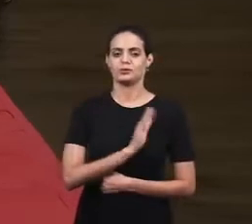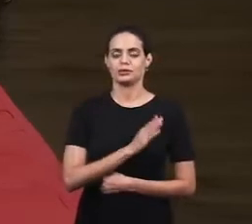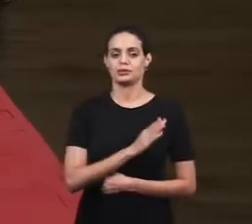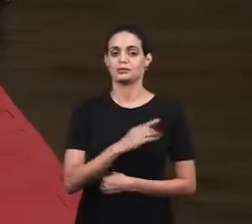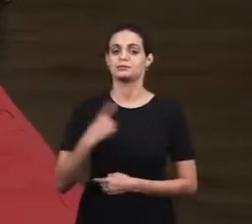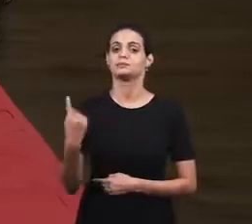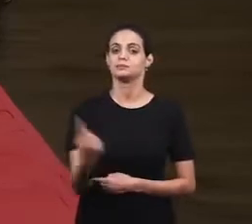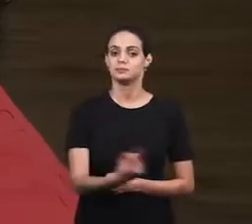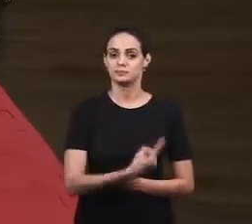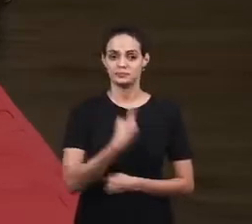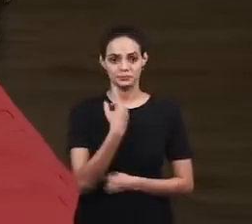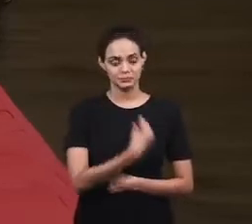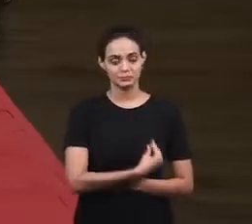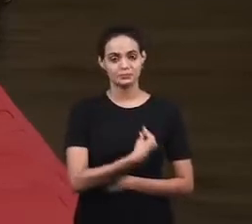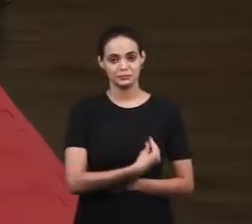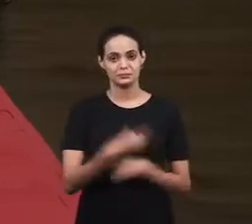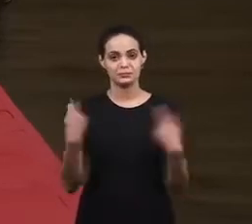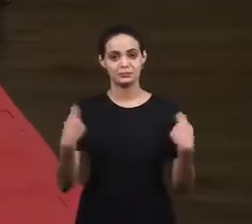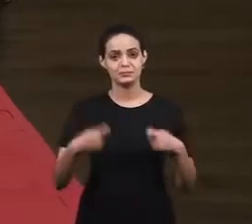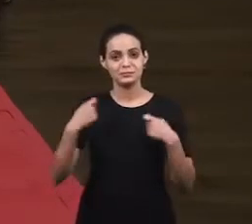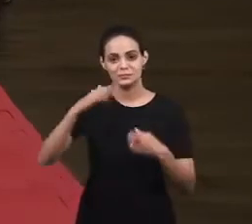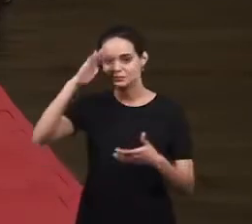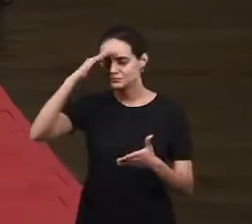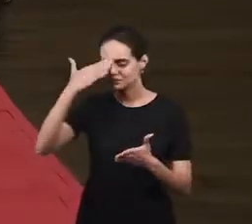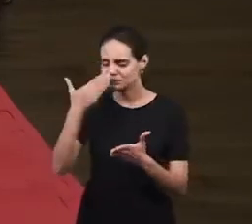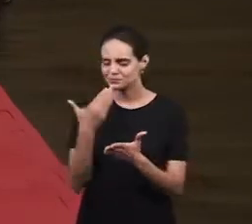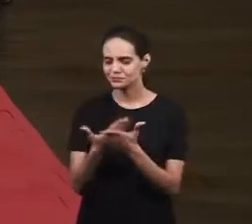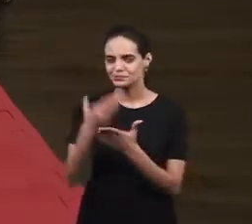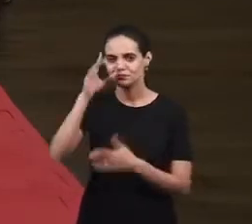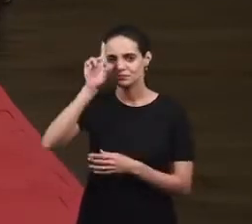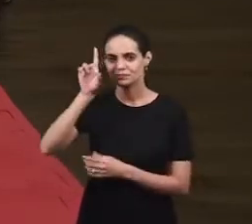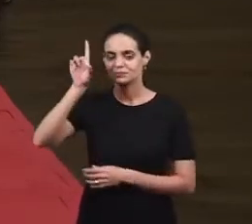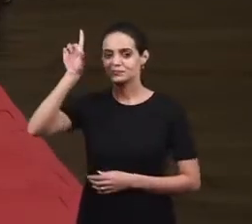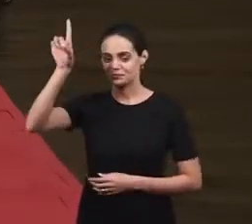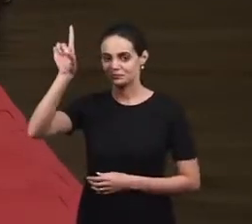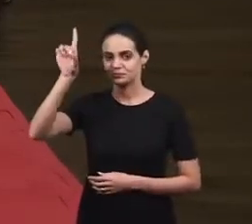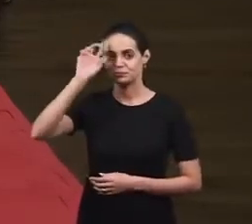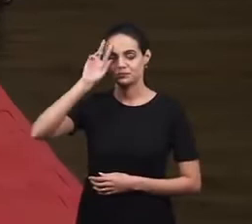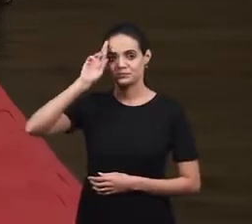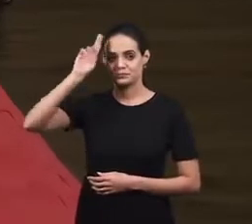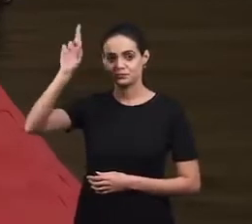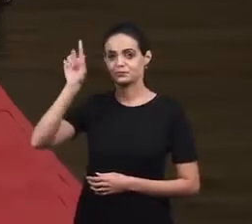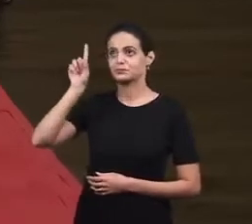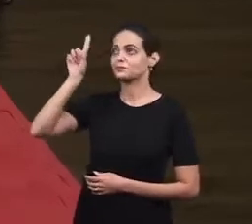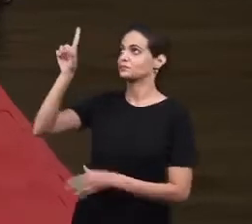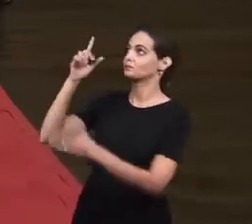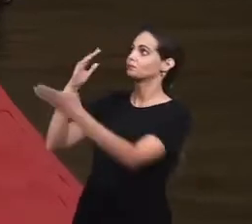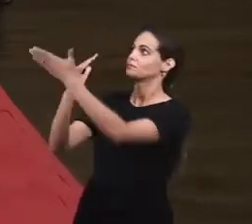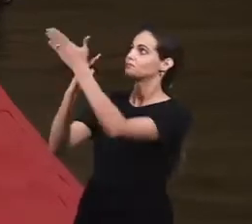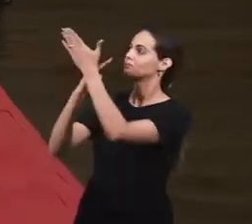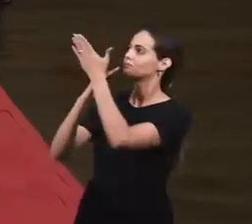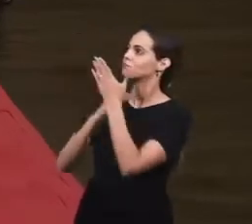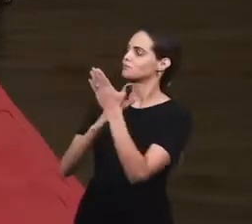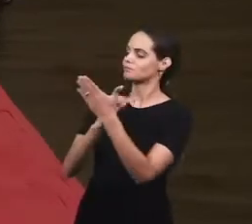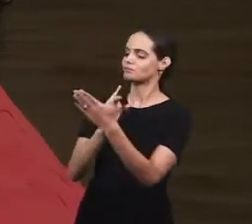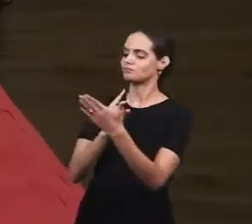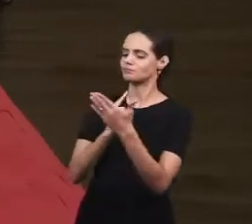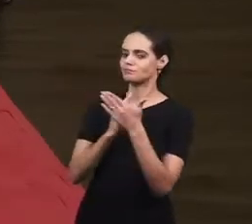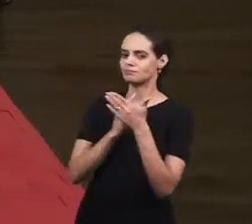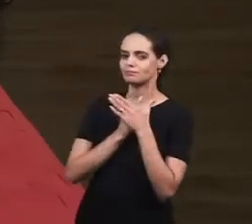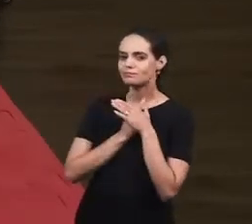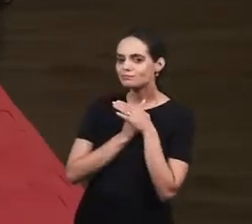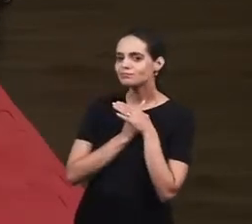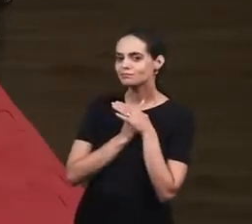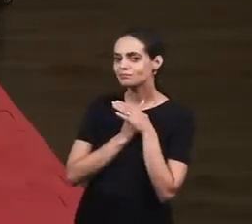hearts. So we need to believe, we need to trust in the Lord. And God will always protect us, and he will save us, and he will